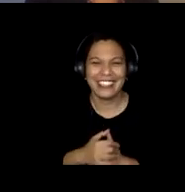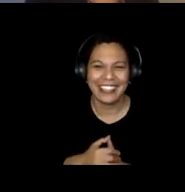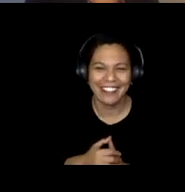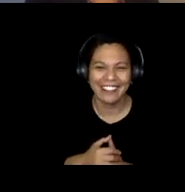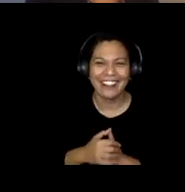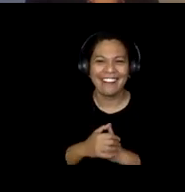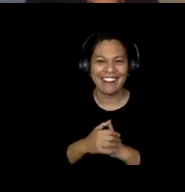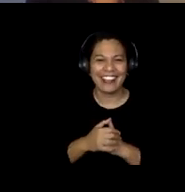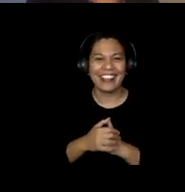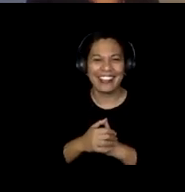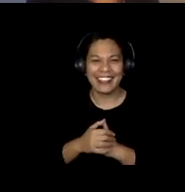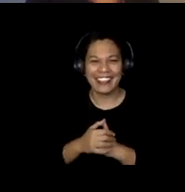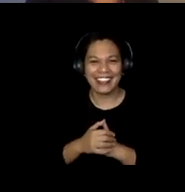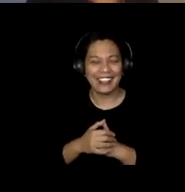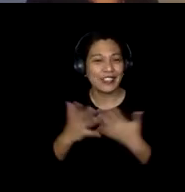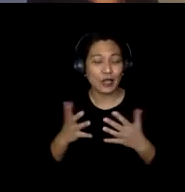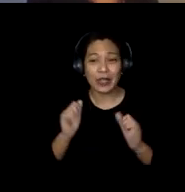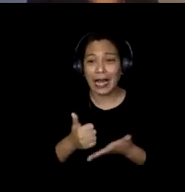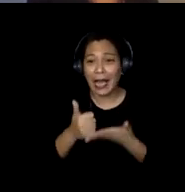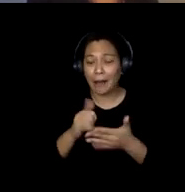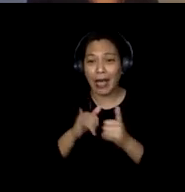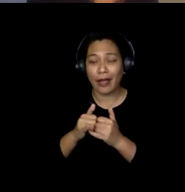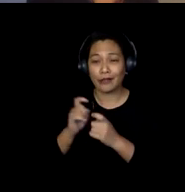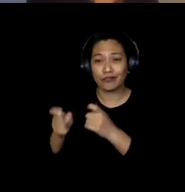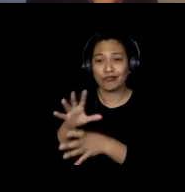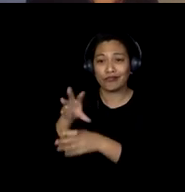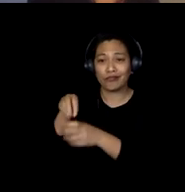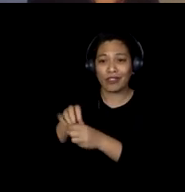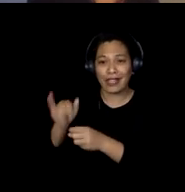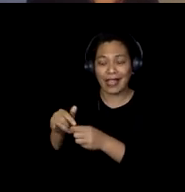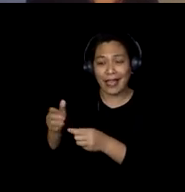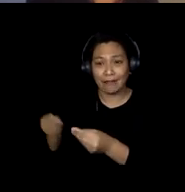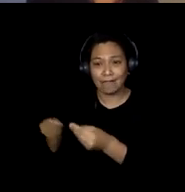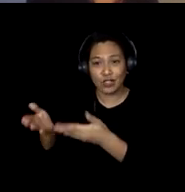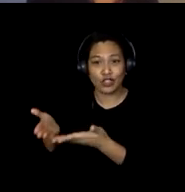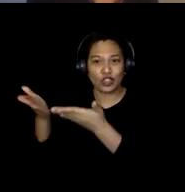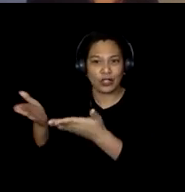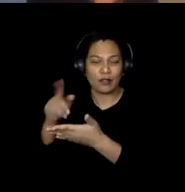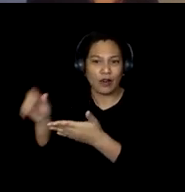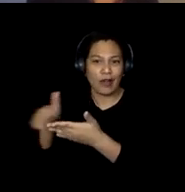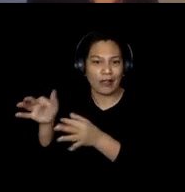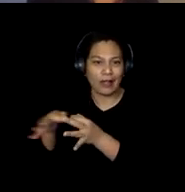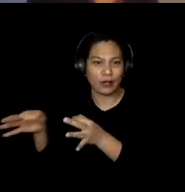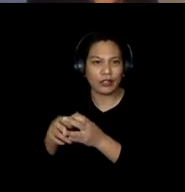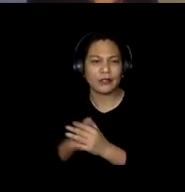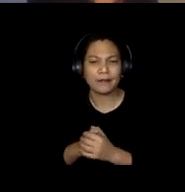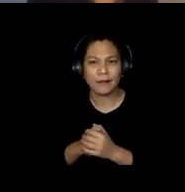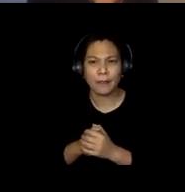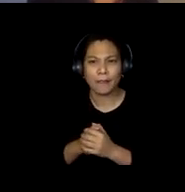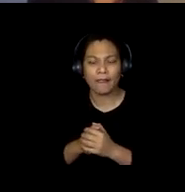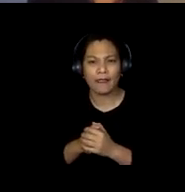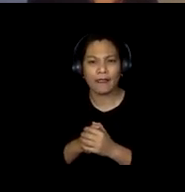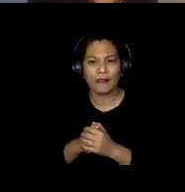Let's see, what else do I wanna say? So you can help by contributing to this, but also there's a final point I wanted to make